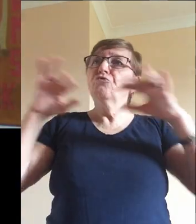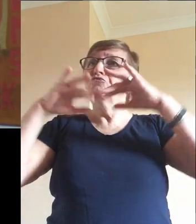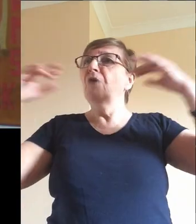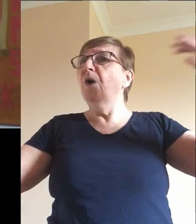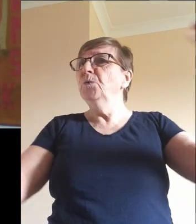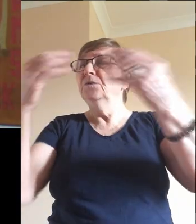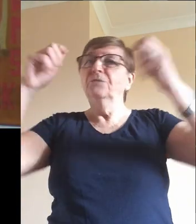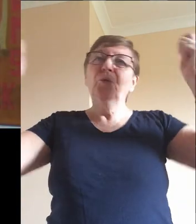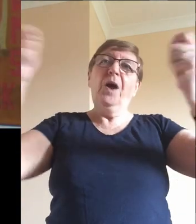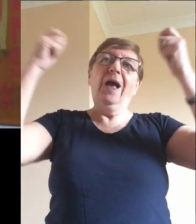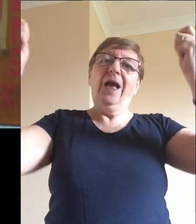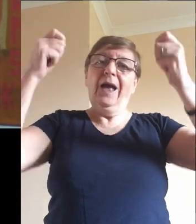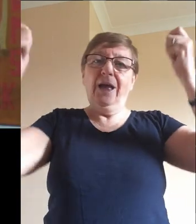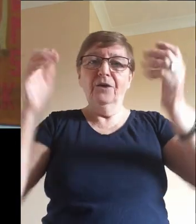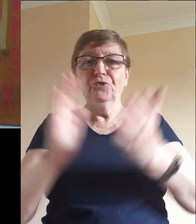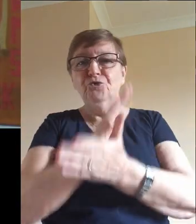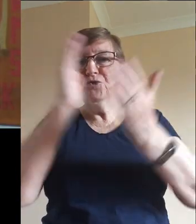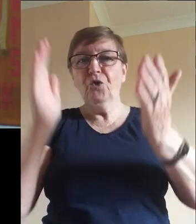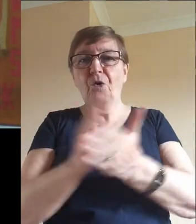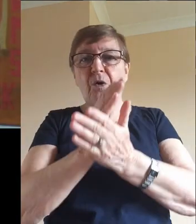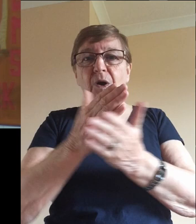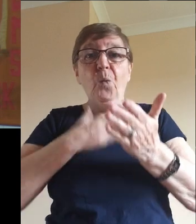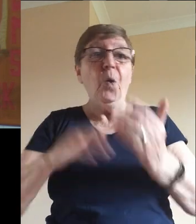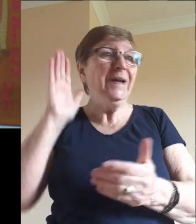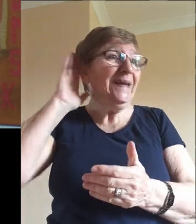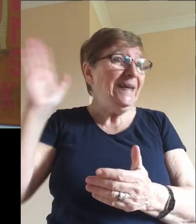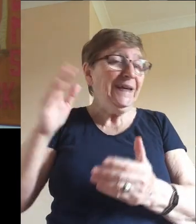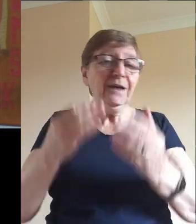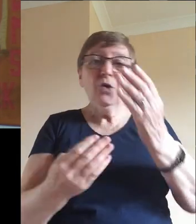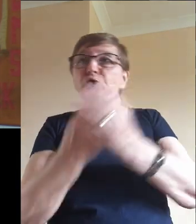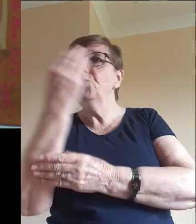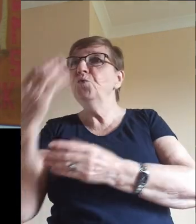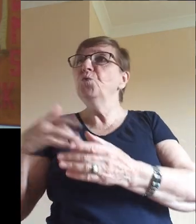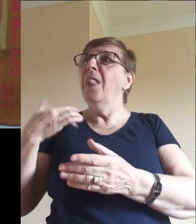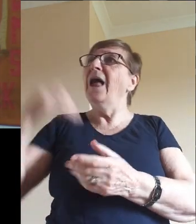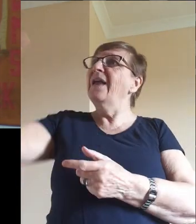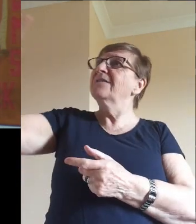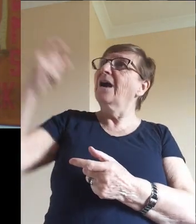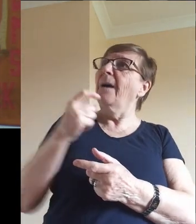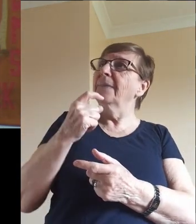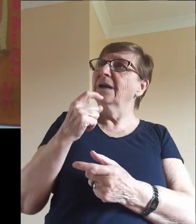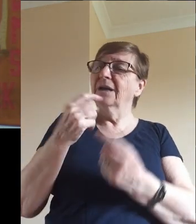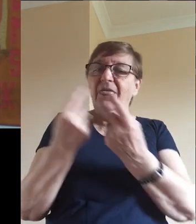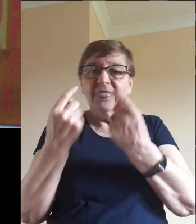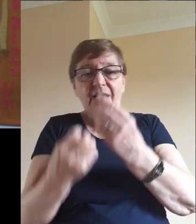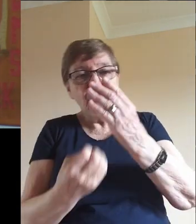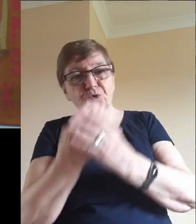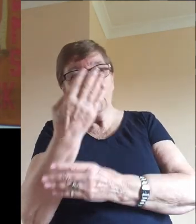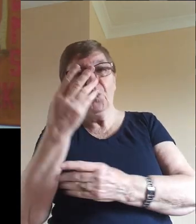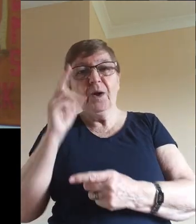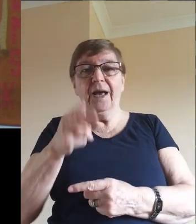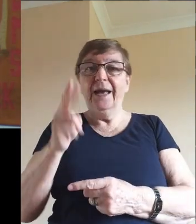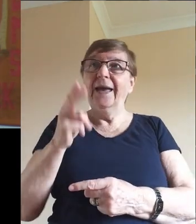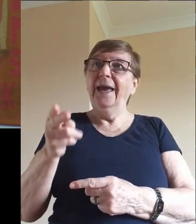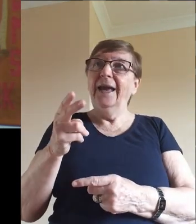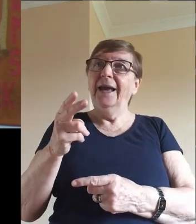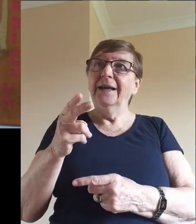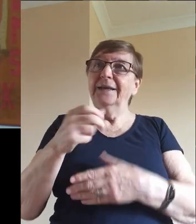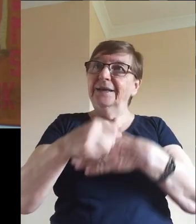celebration. We want to hear the stories of new light coming and things growing again.